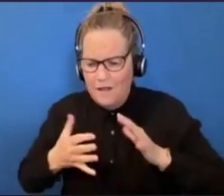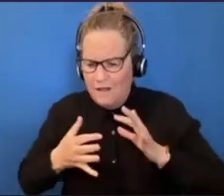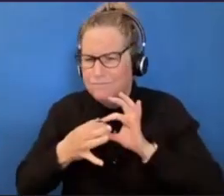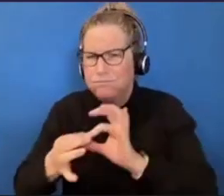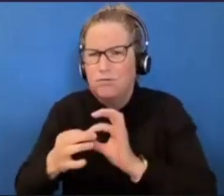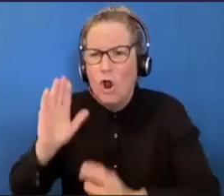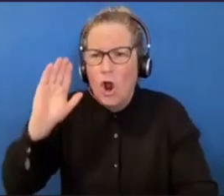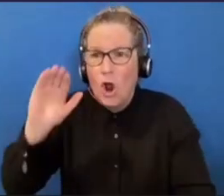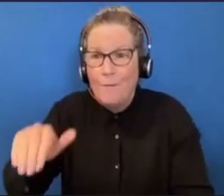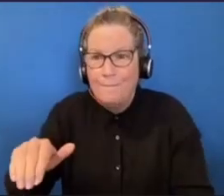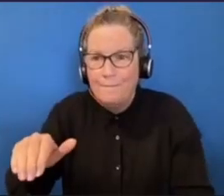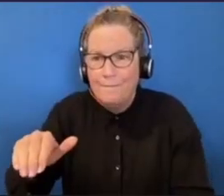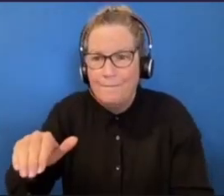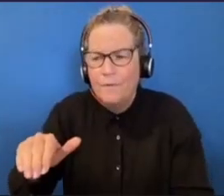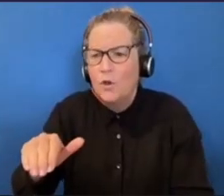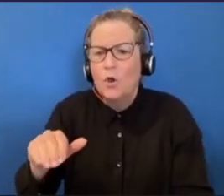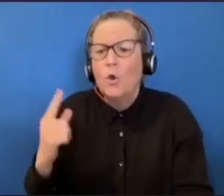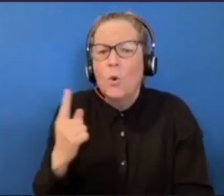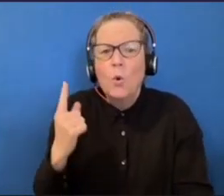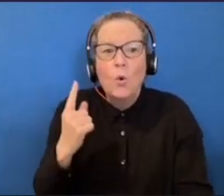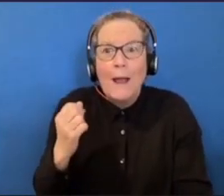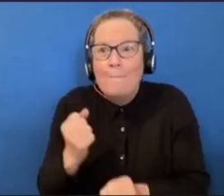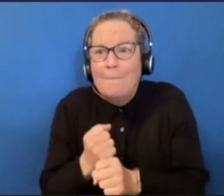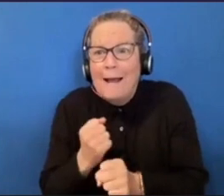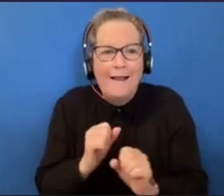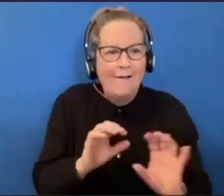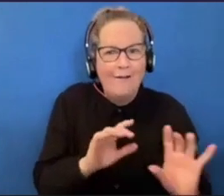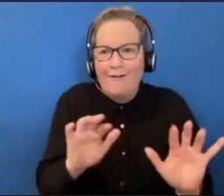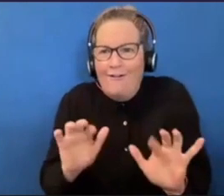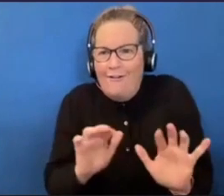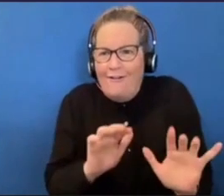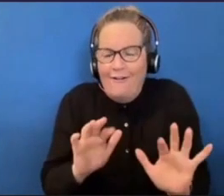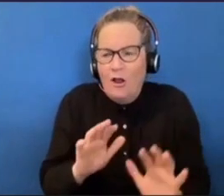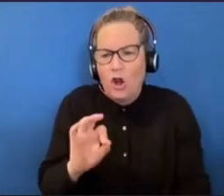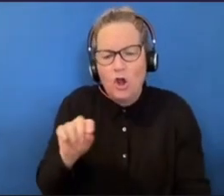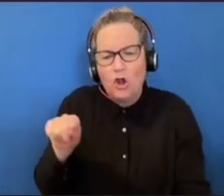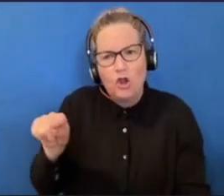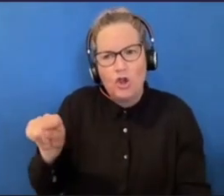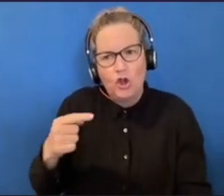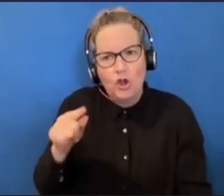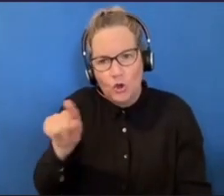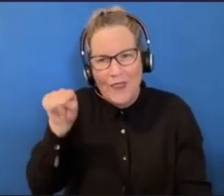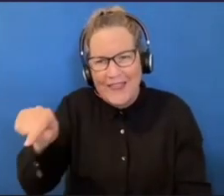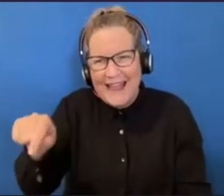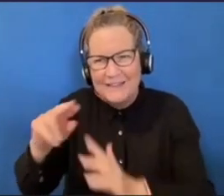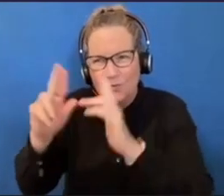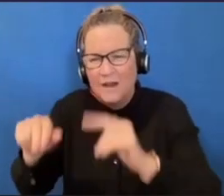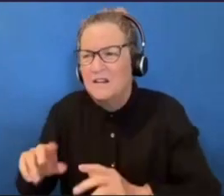the person who's actually making home is not yourself. So we really need to think about this.